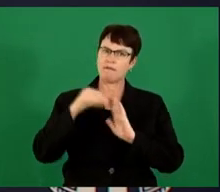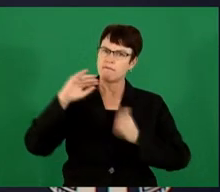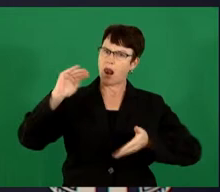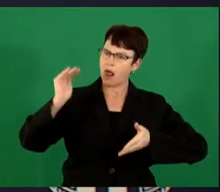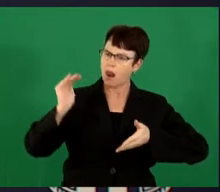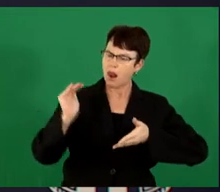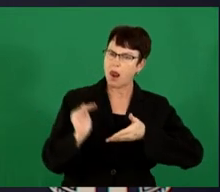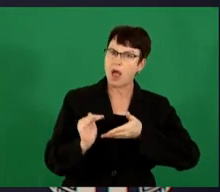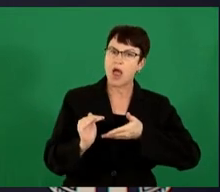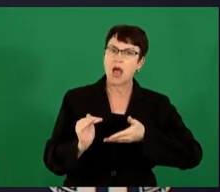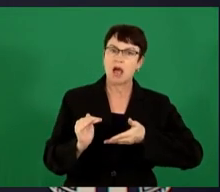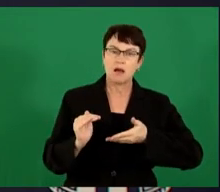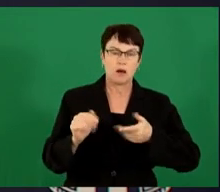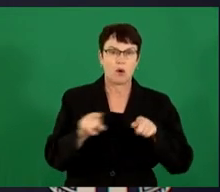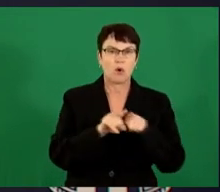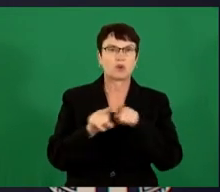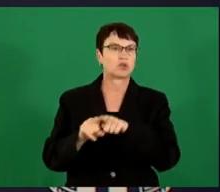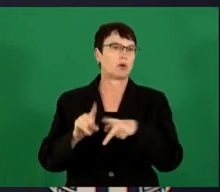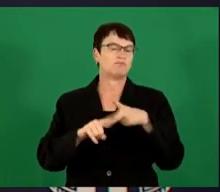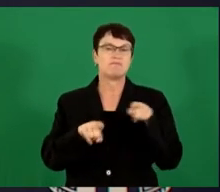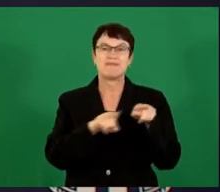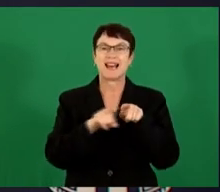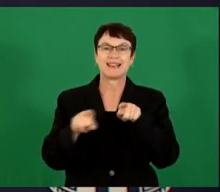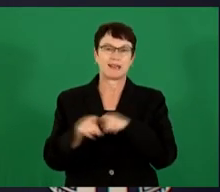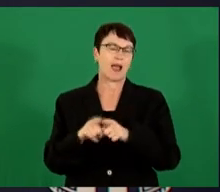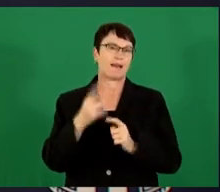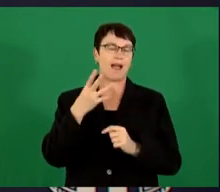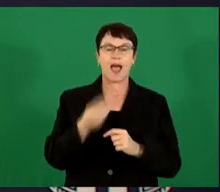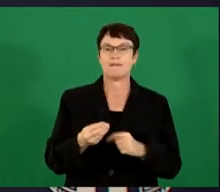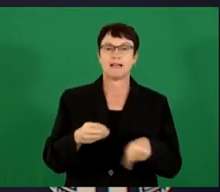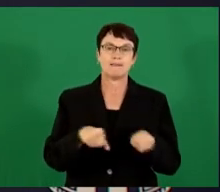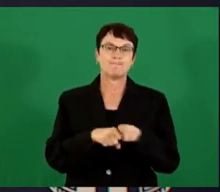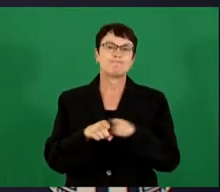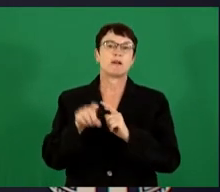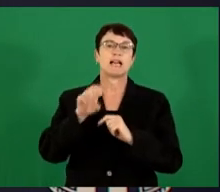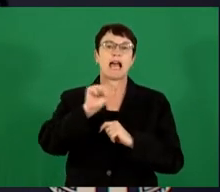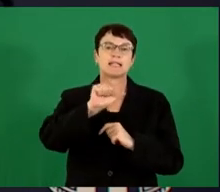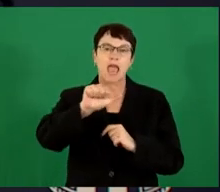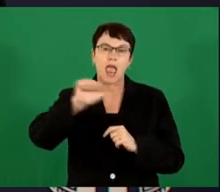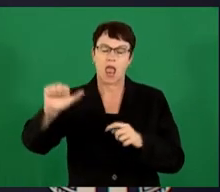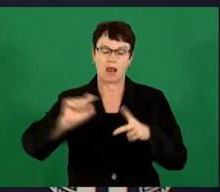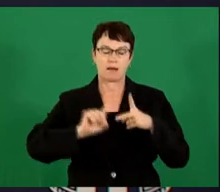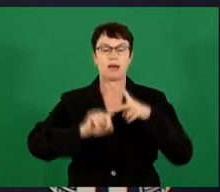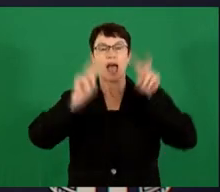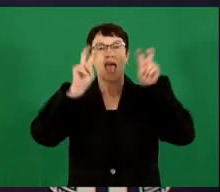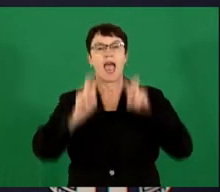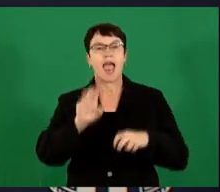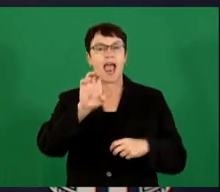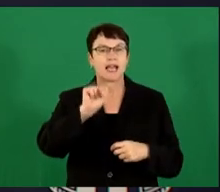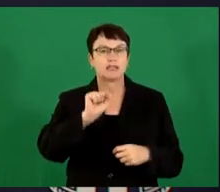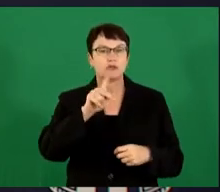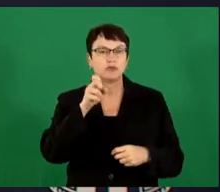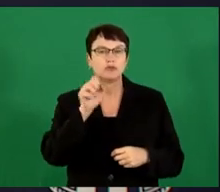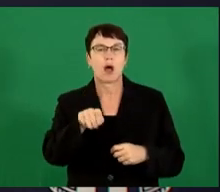rising state-owned enterprise financing needs could reverse that positive